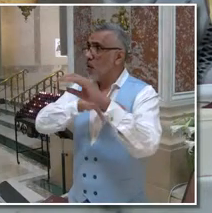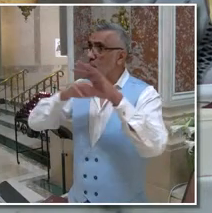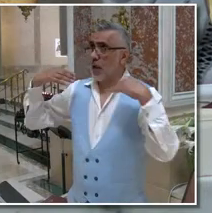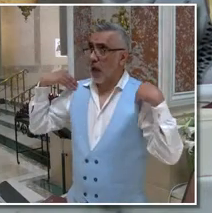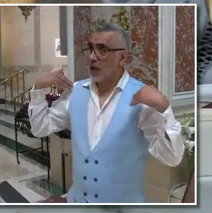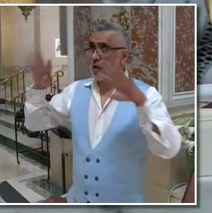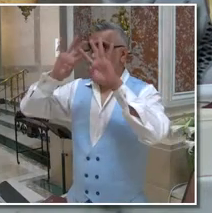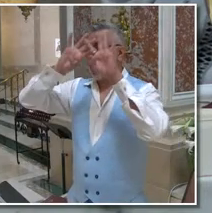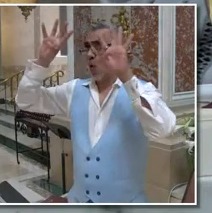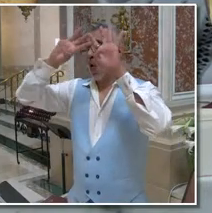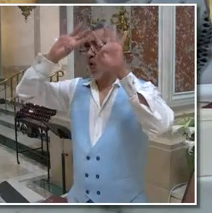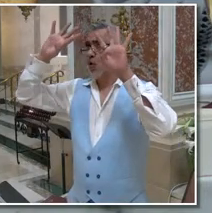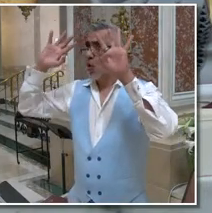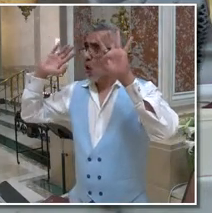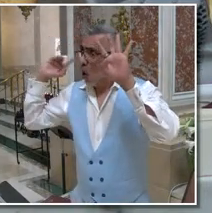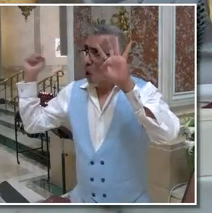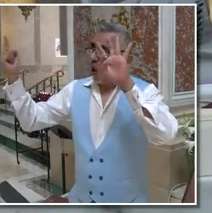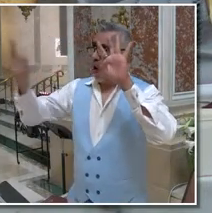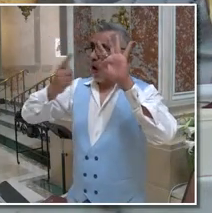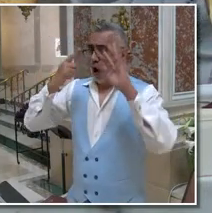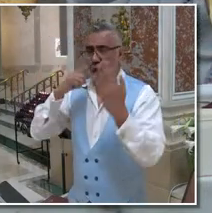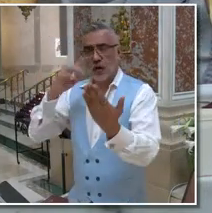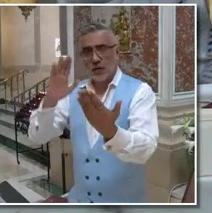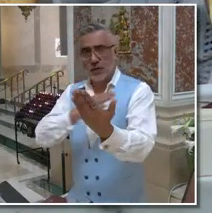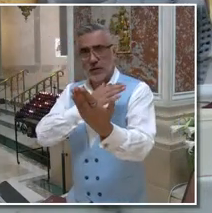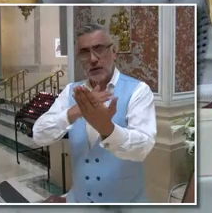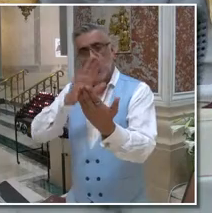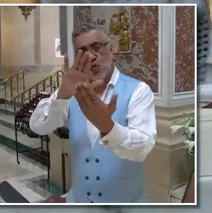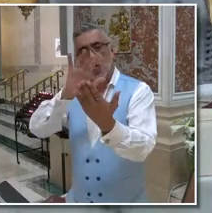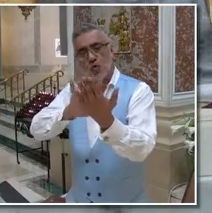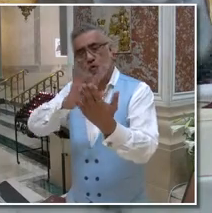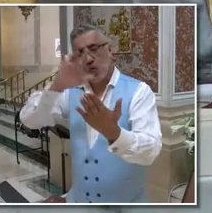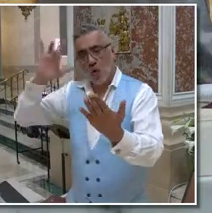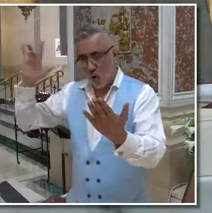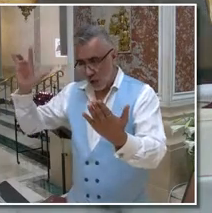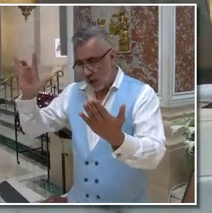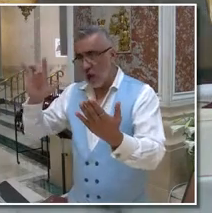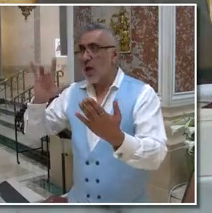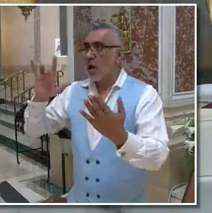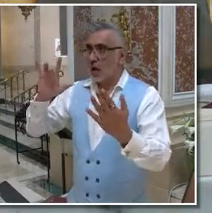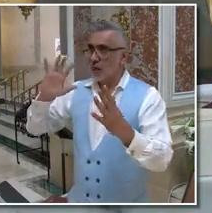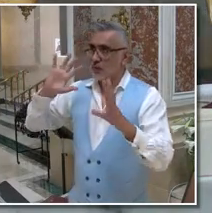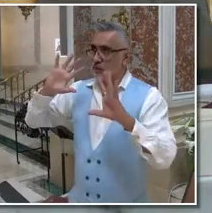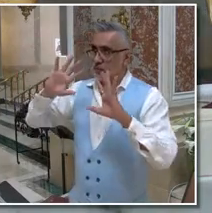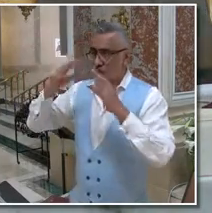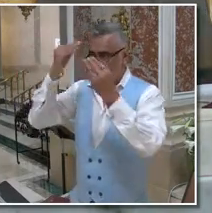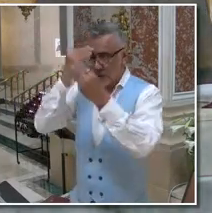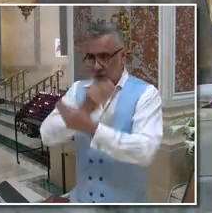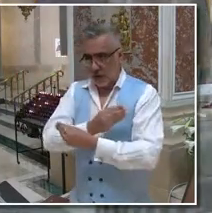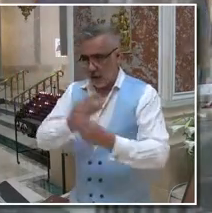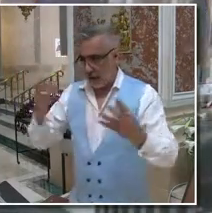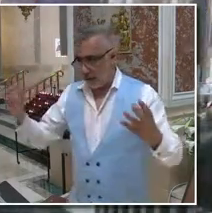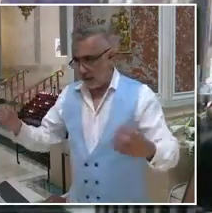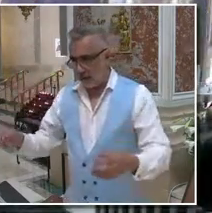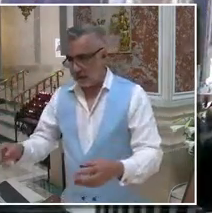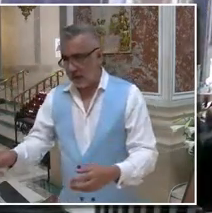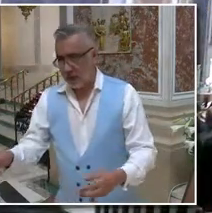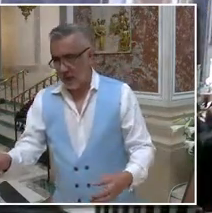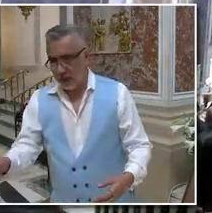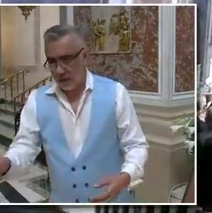hosts sing together the unending hymn of your glory as they acclaim.